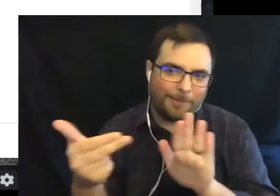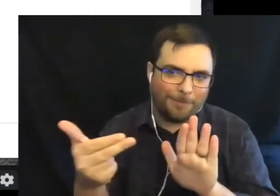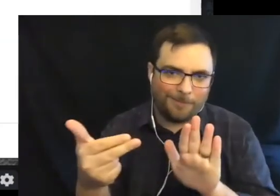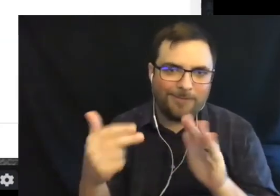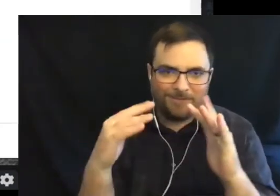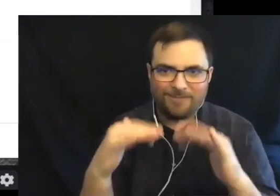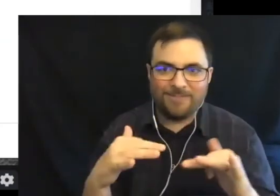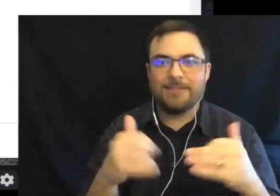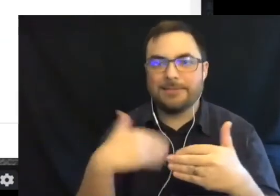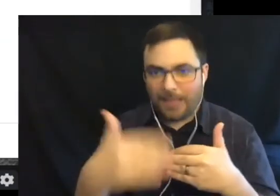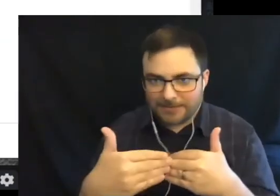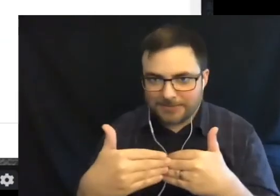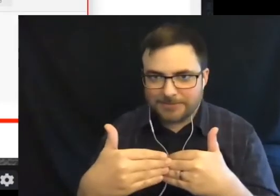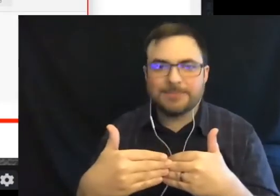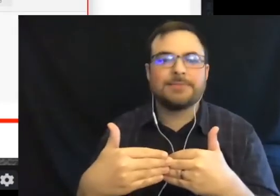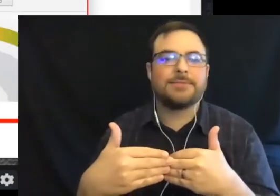go to next.